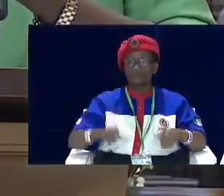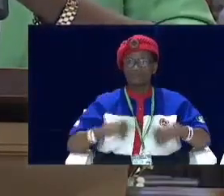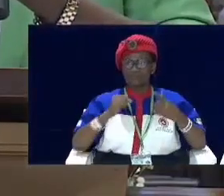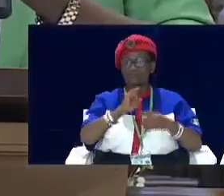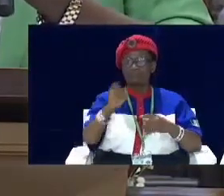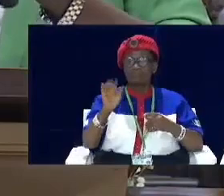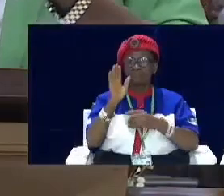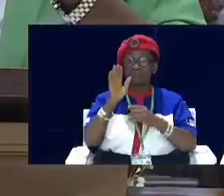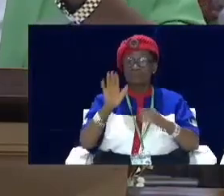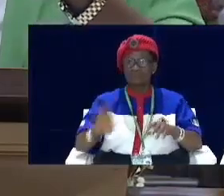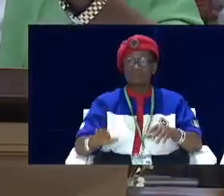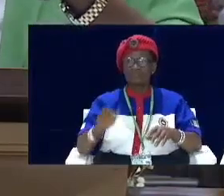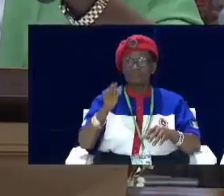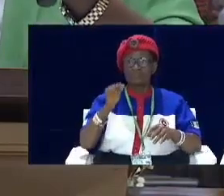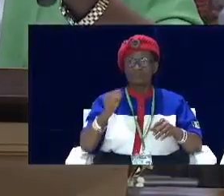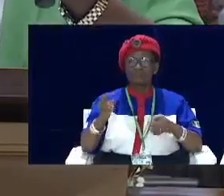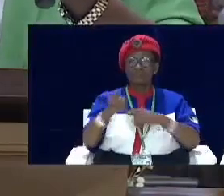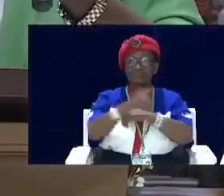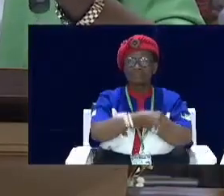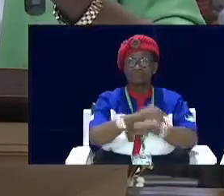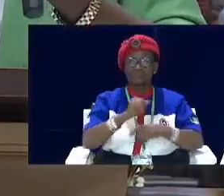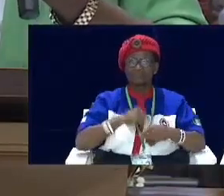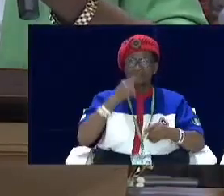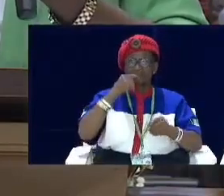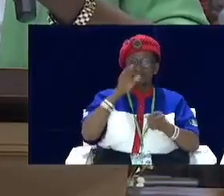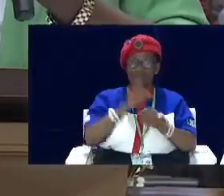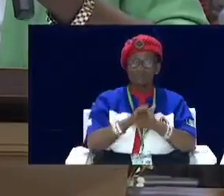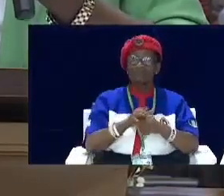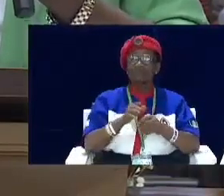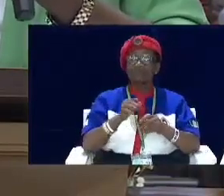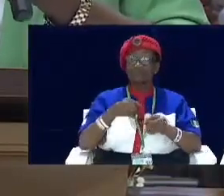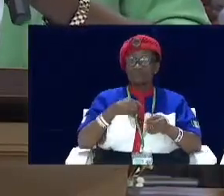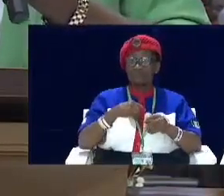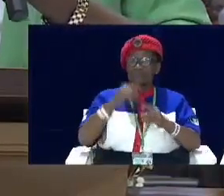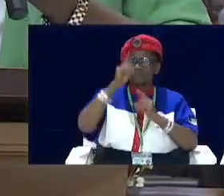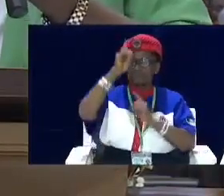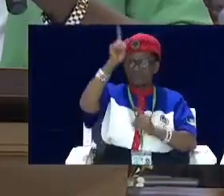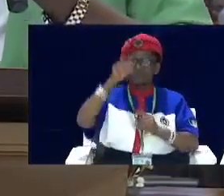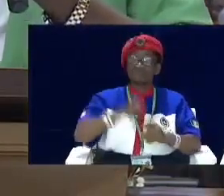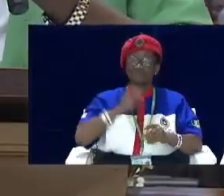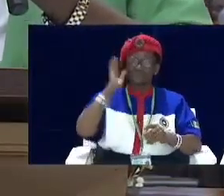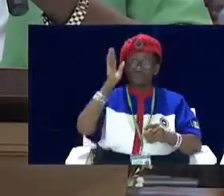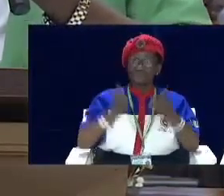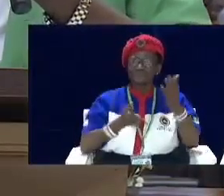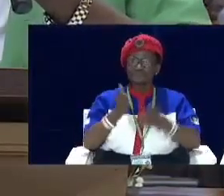today. I promise you I will serve you for the rest of my life.